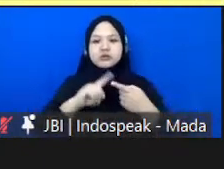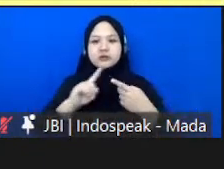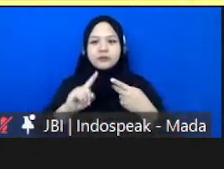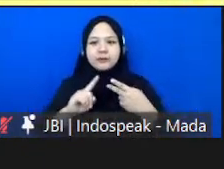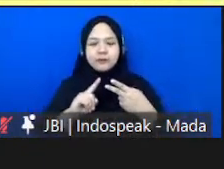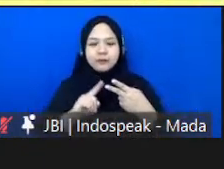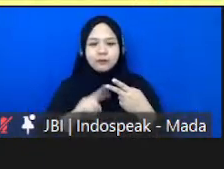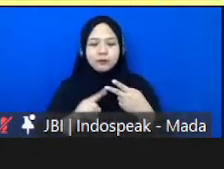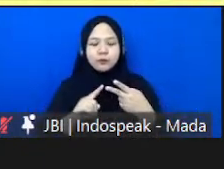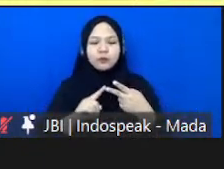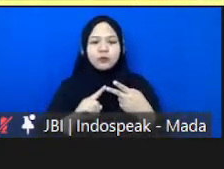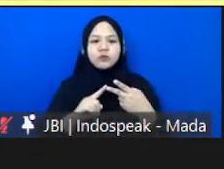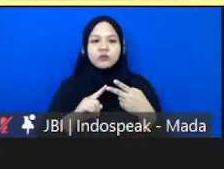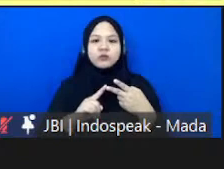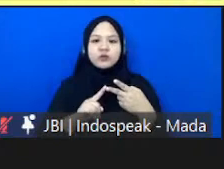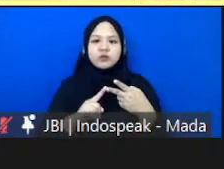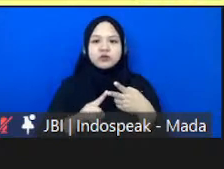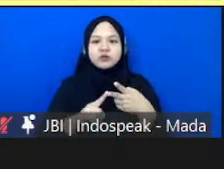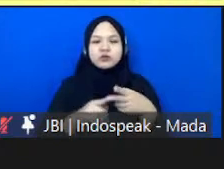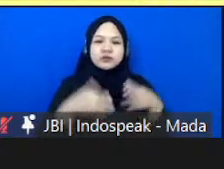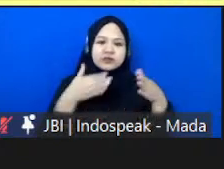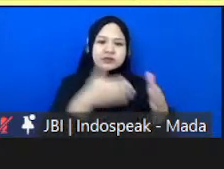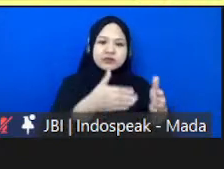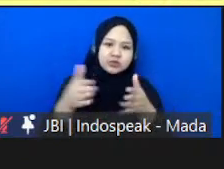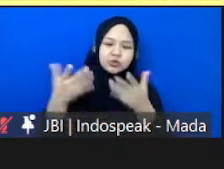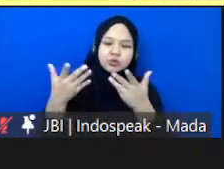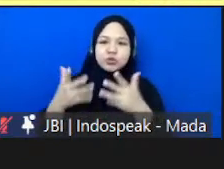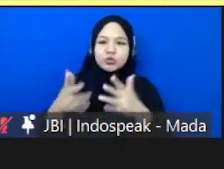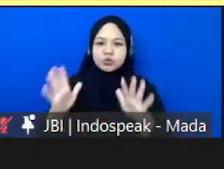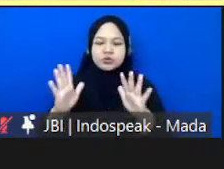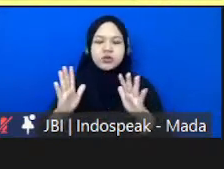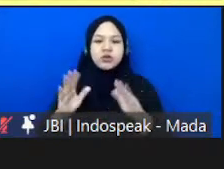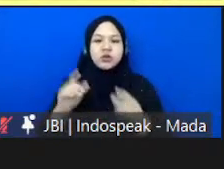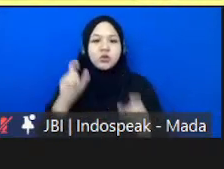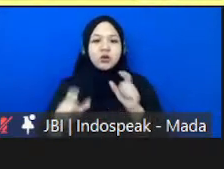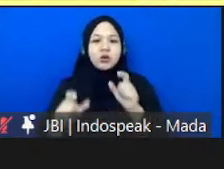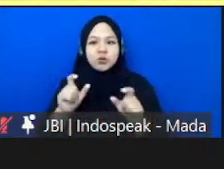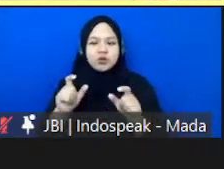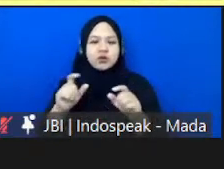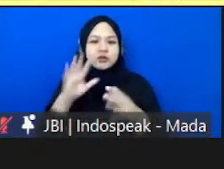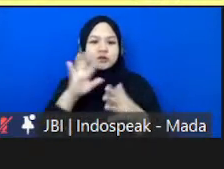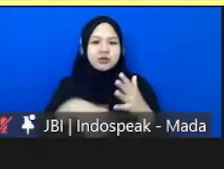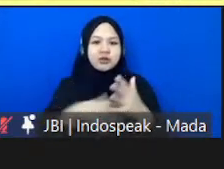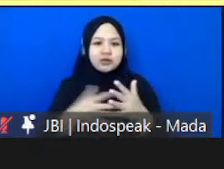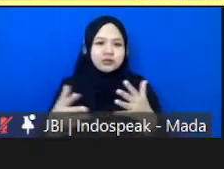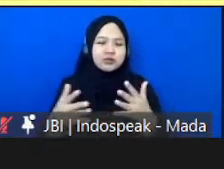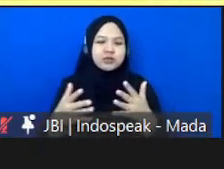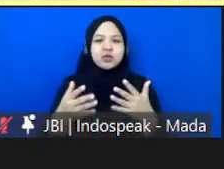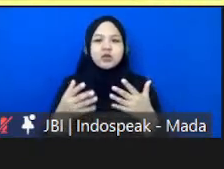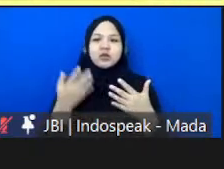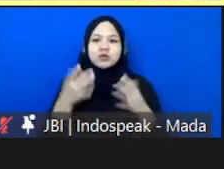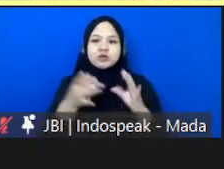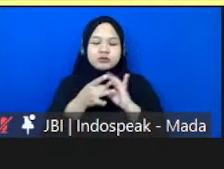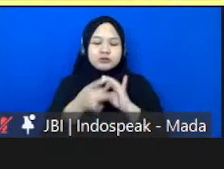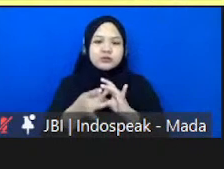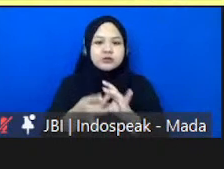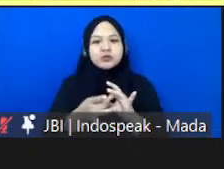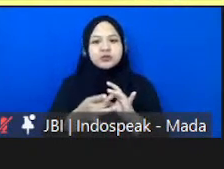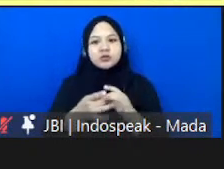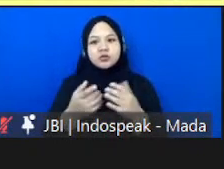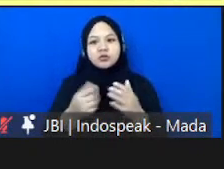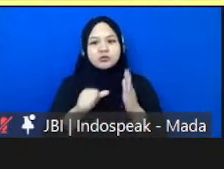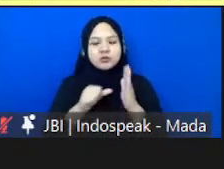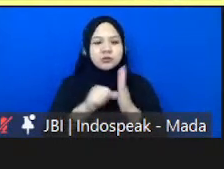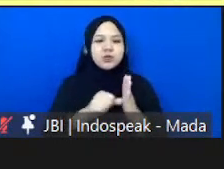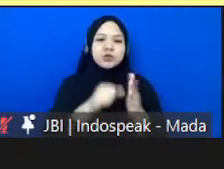The first of those sections identifies the main actors, interests and agendas that have been at work in relation to health